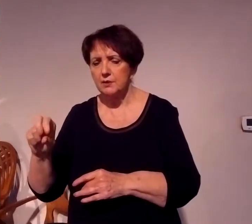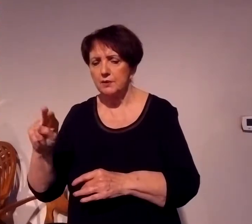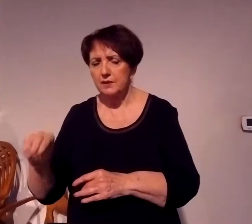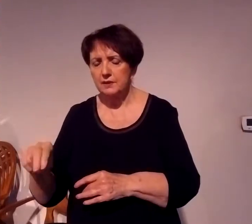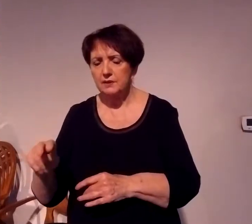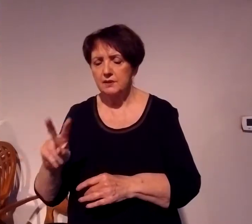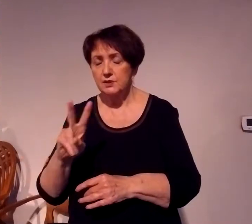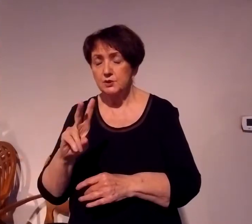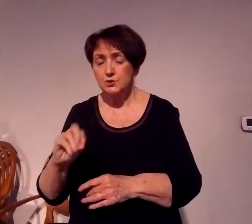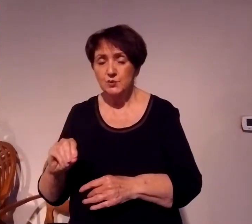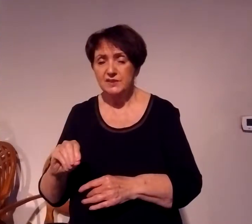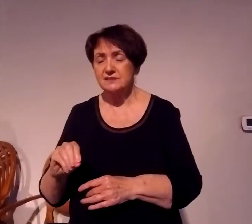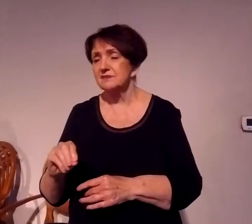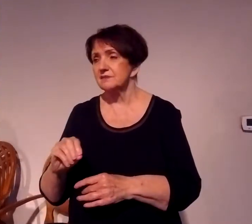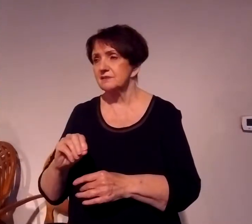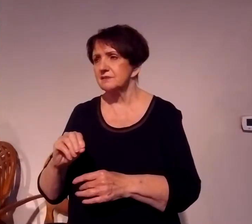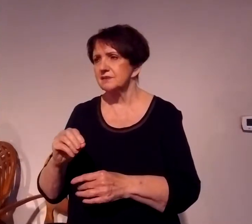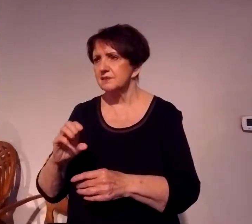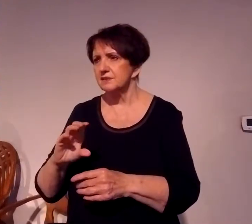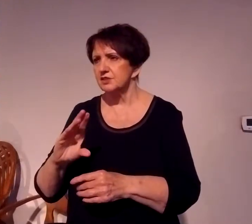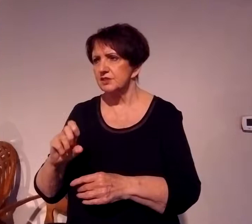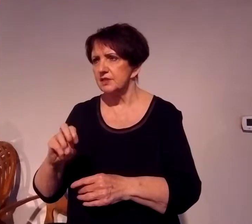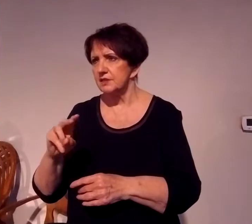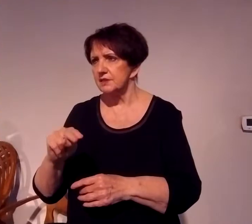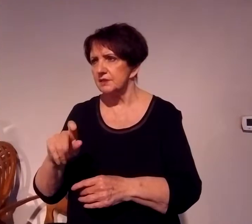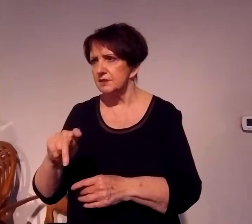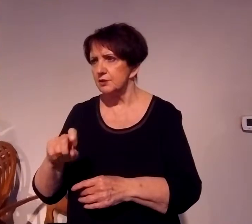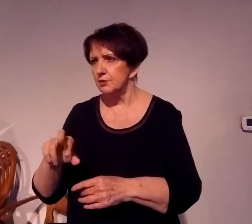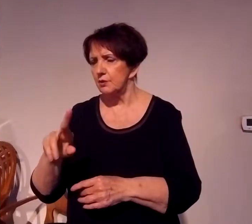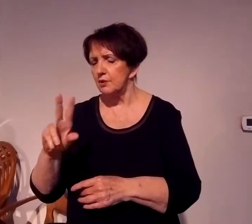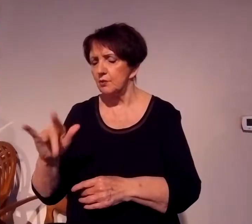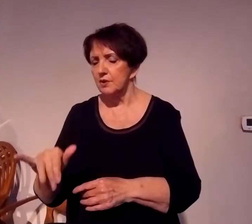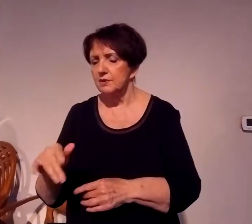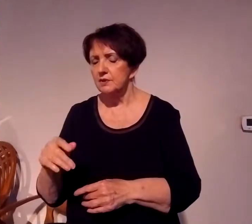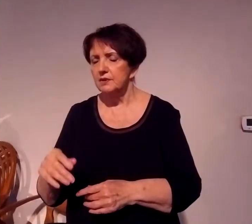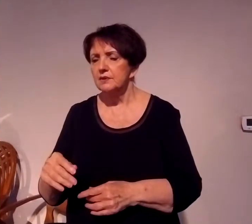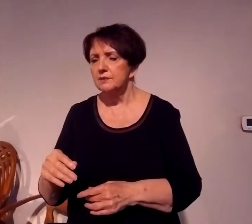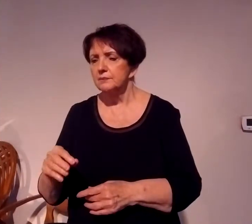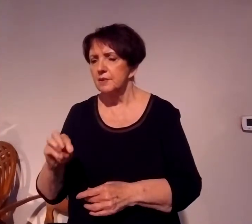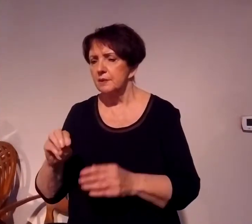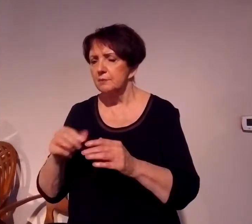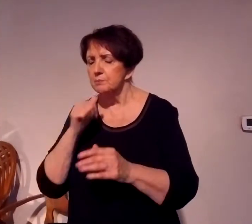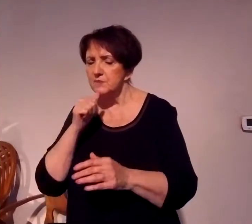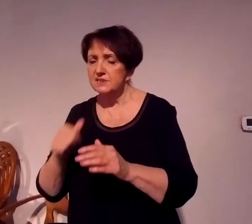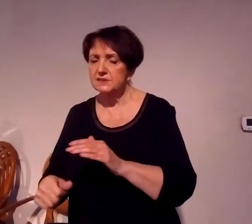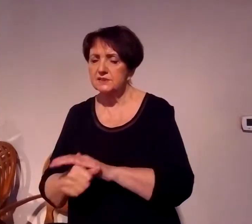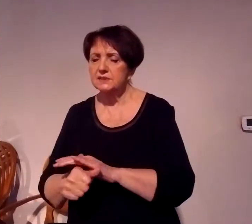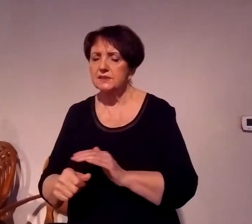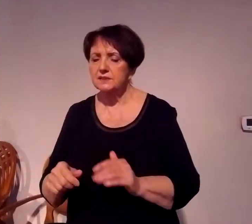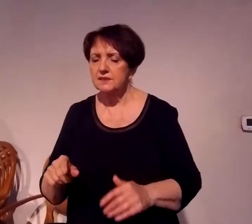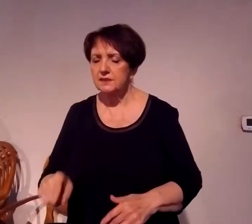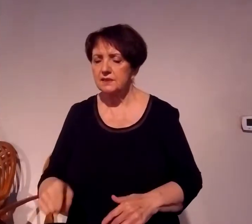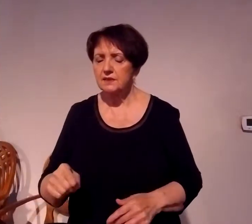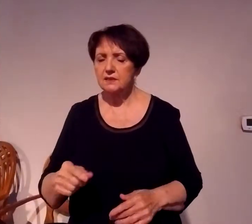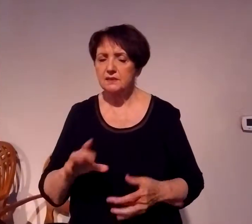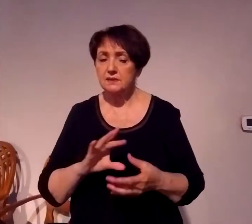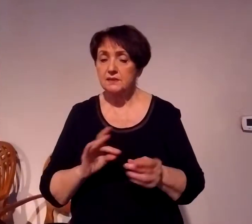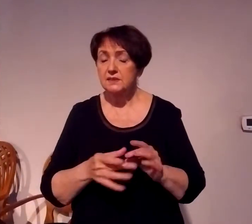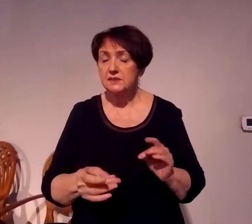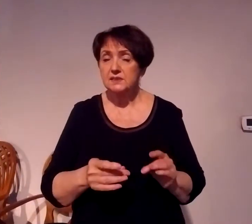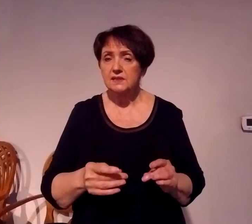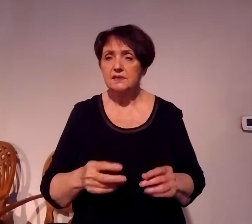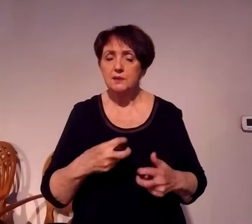Christian mystic. And he says this: Thomas Merton stated the problem succinctly. There is a pervasive form